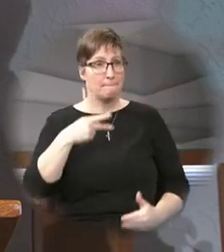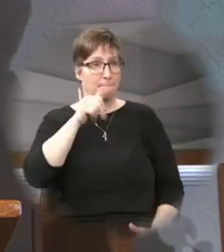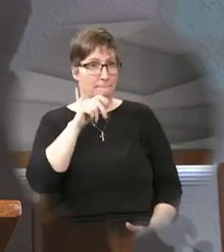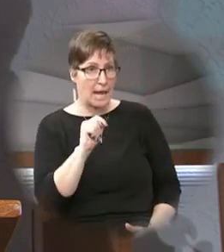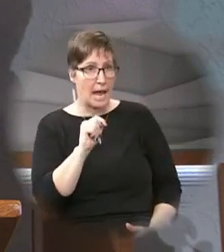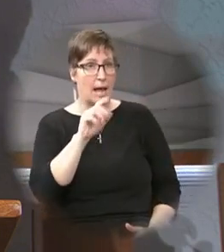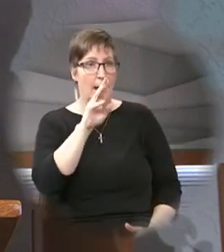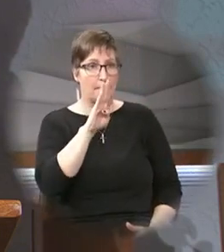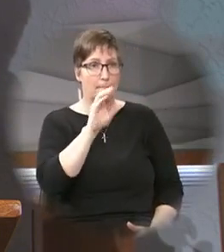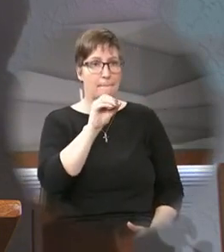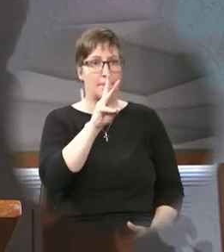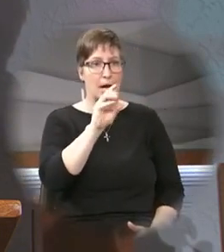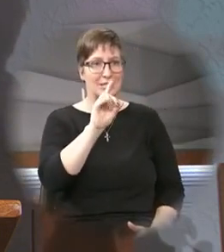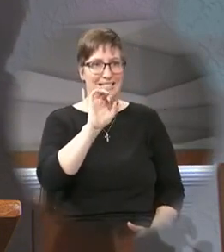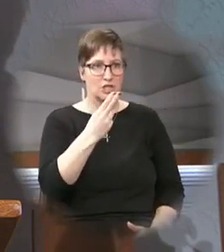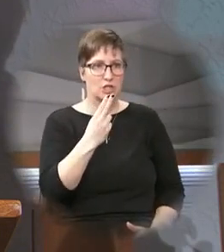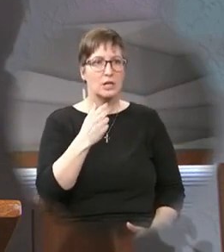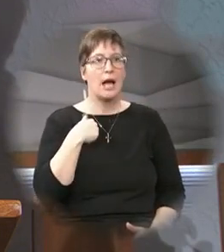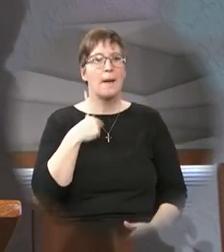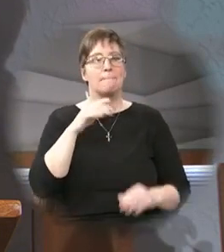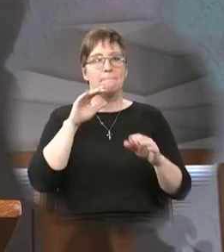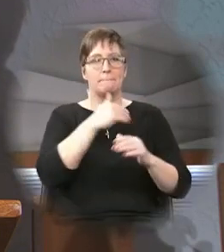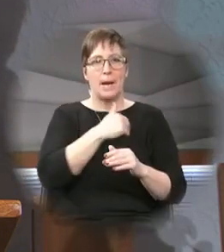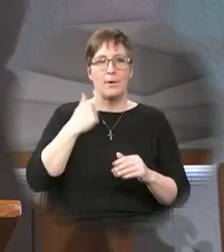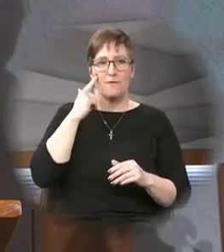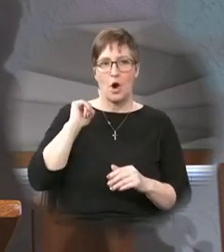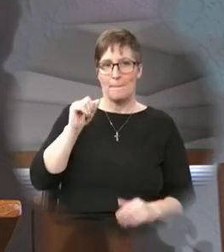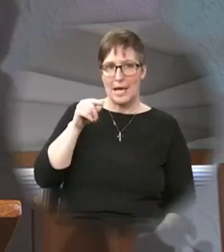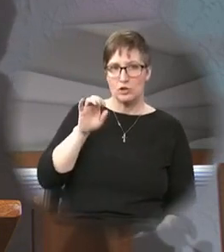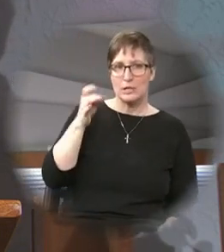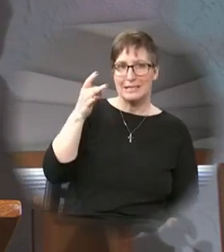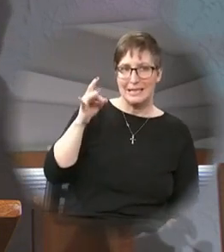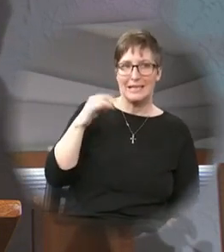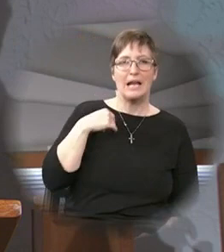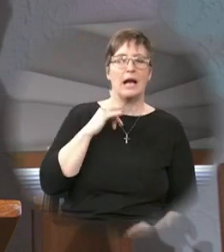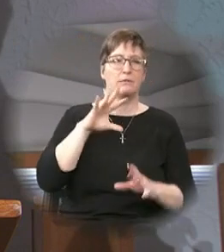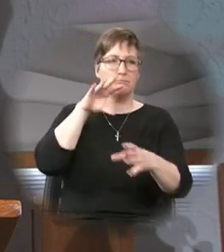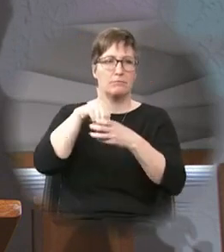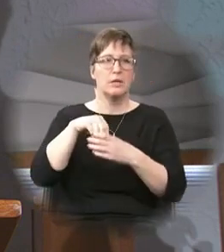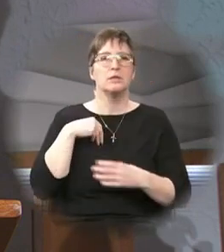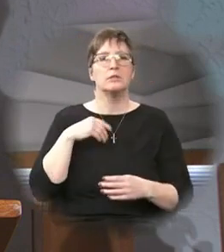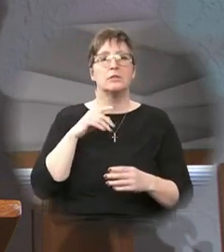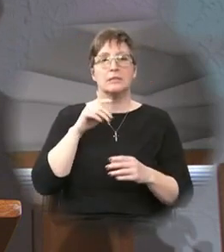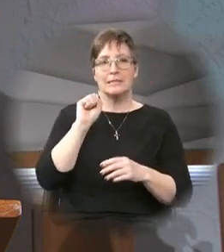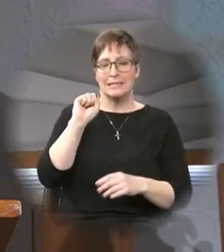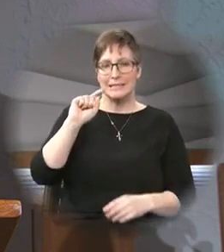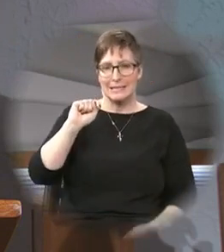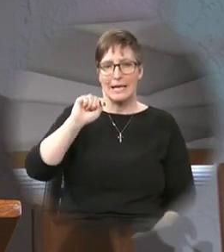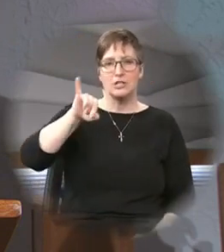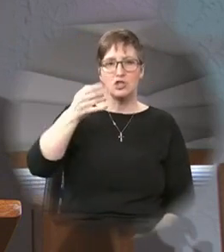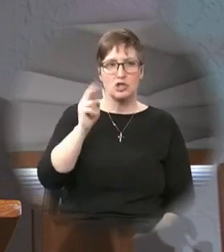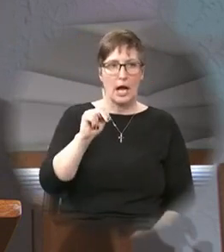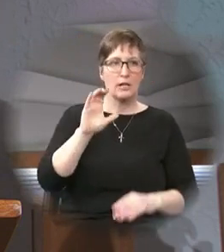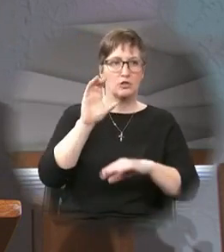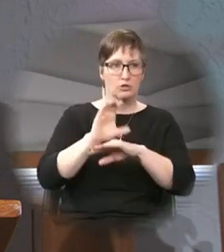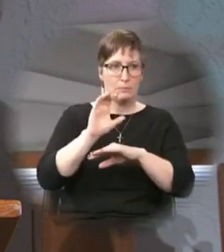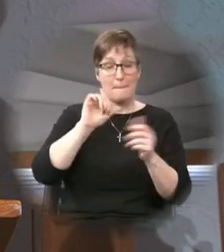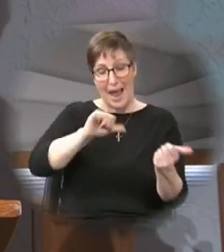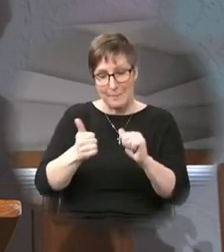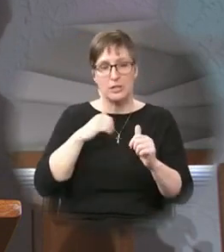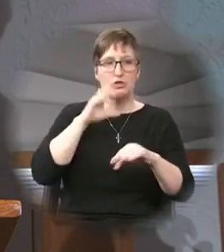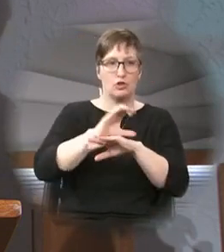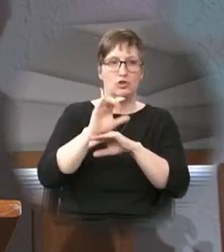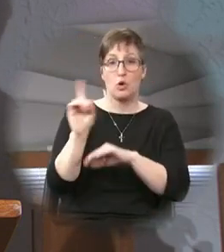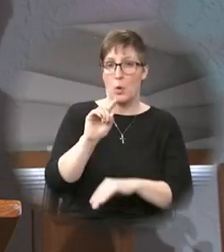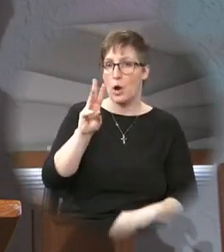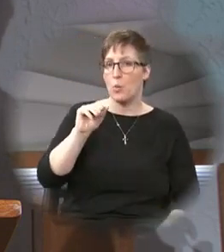and attend St. John the Baptist Church in Wanakee. It was a privilege to be invited by Monsignor Larry to